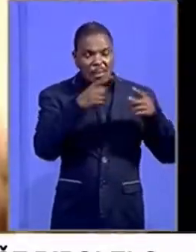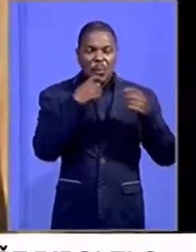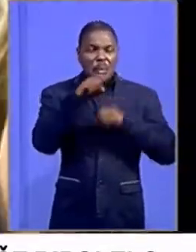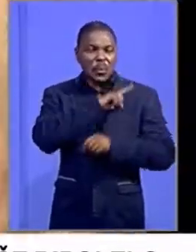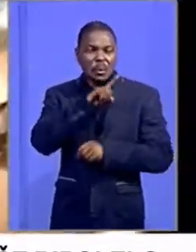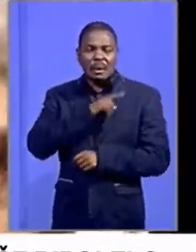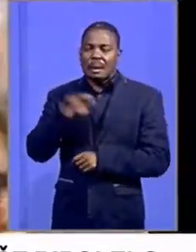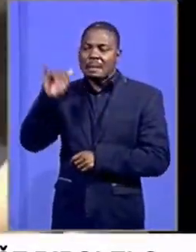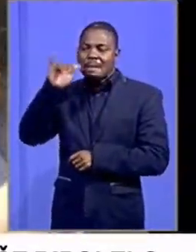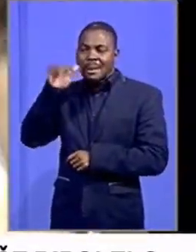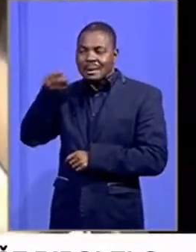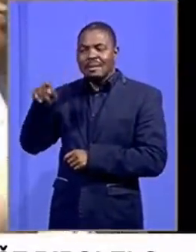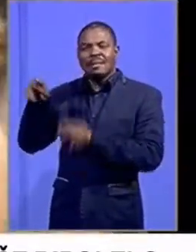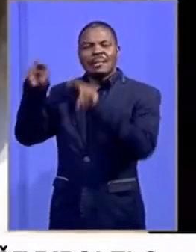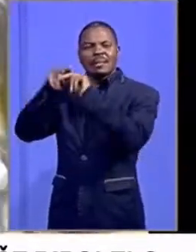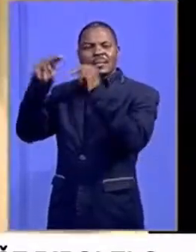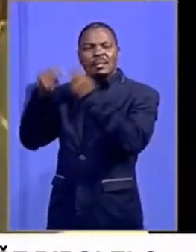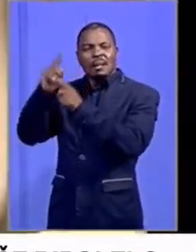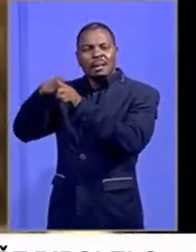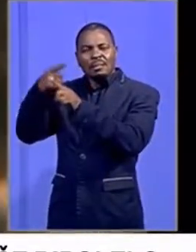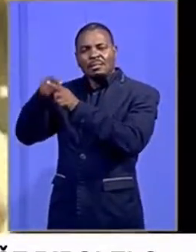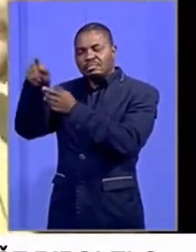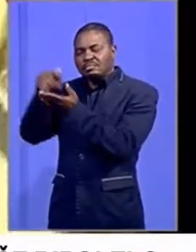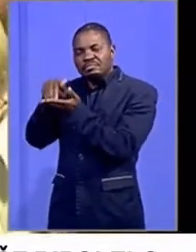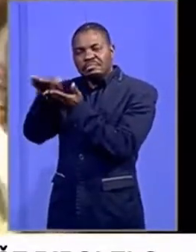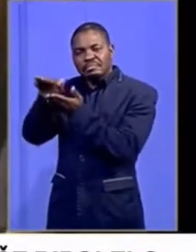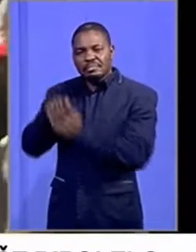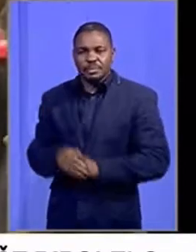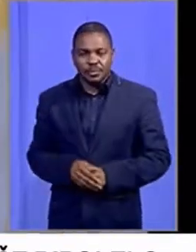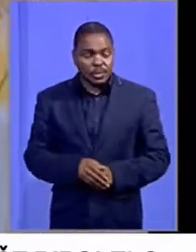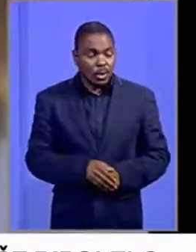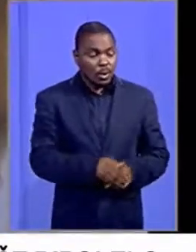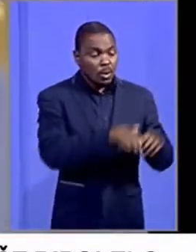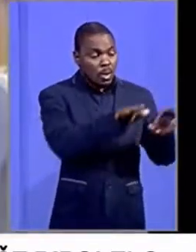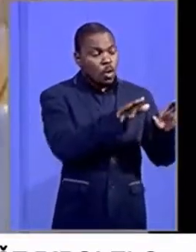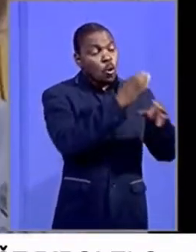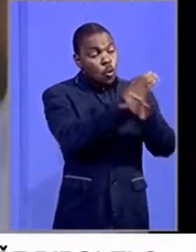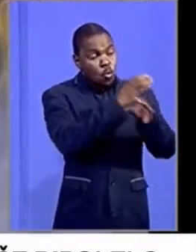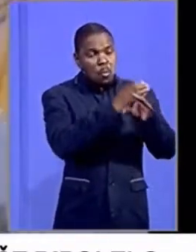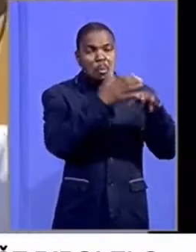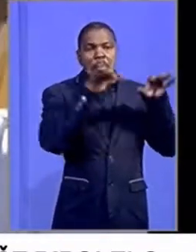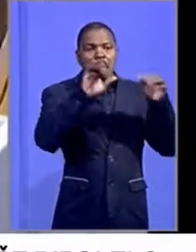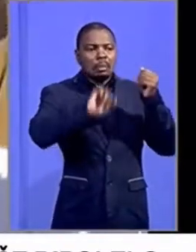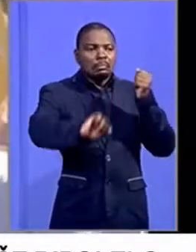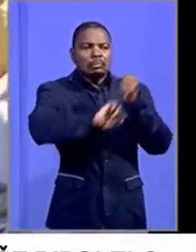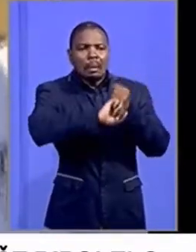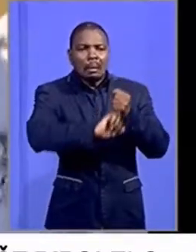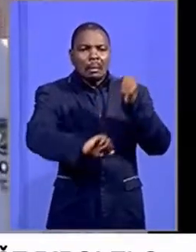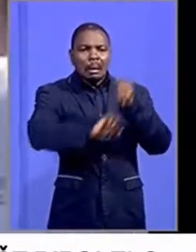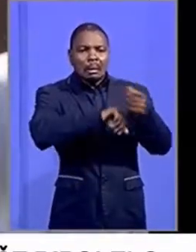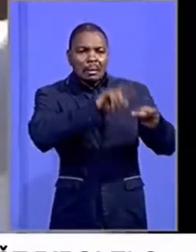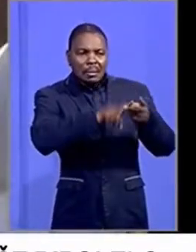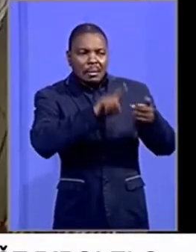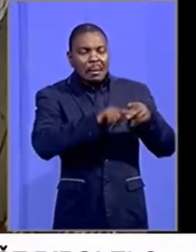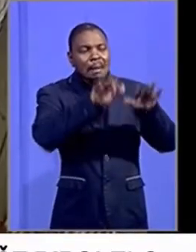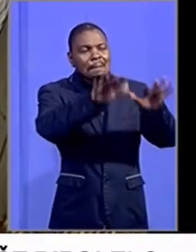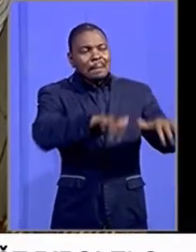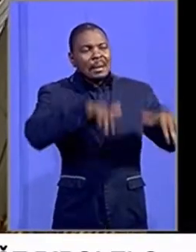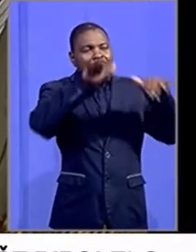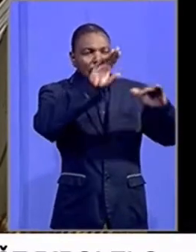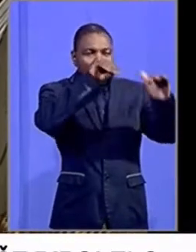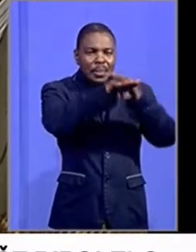ke komiti phetiši ya bosetšhaba ya mokgatlo wa ANC. COPE e kgonne go hwetša thekgo ya maleloko mo ile go ya hwetša gape ditulo tše